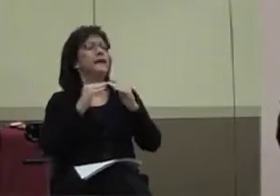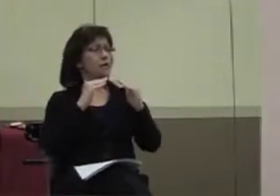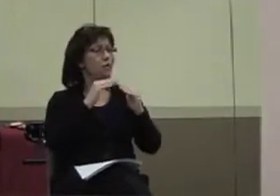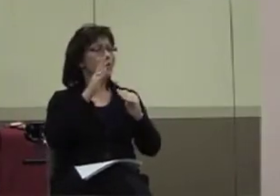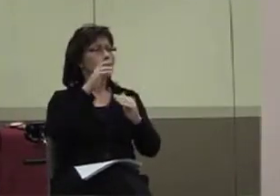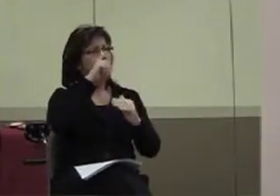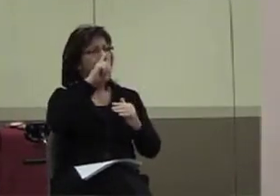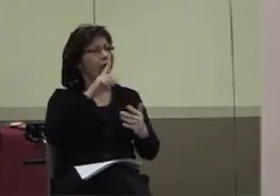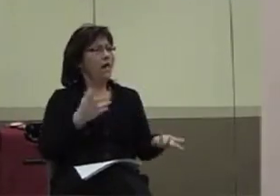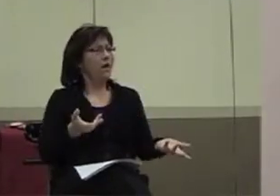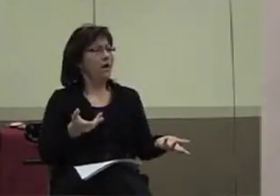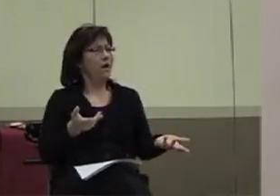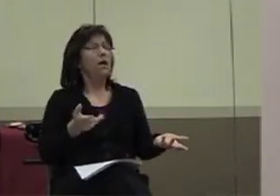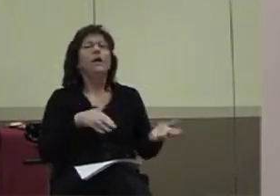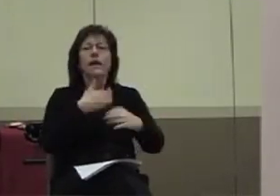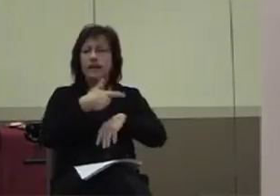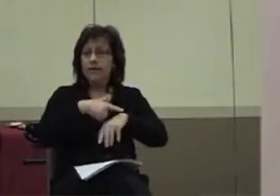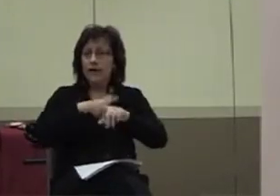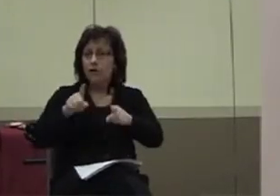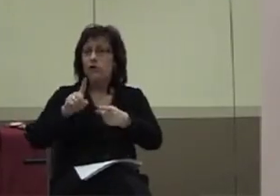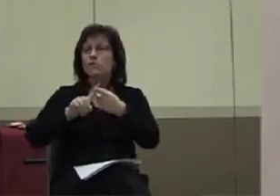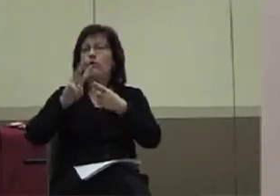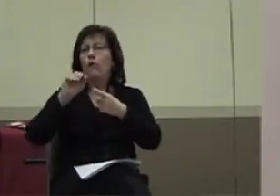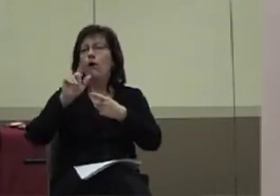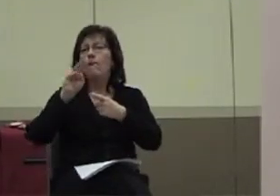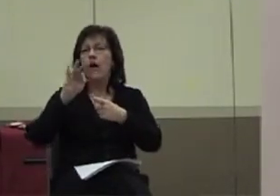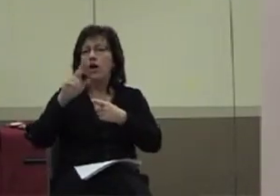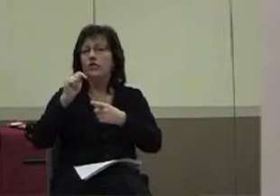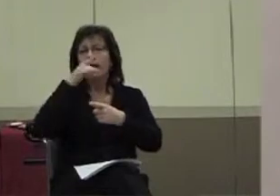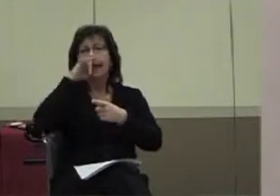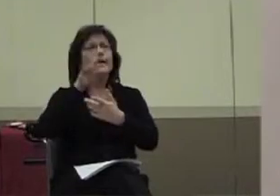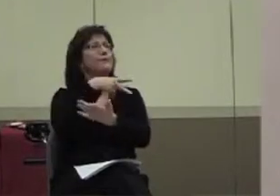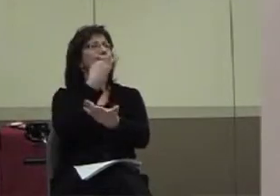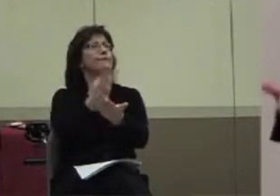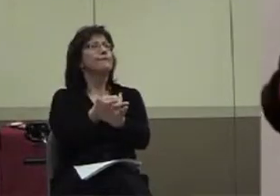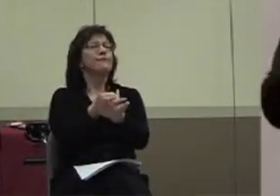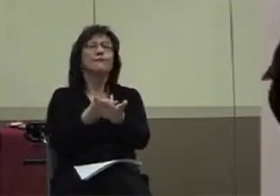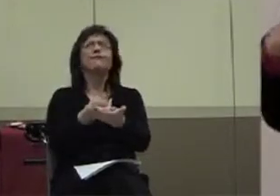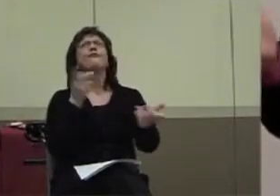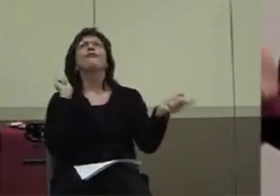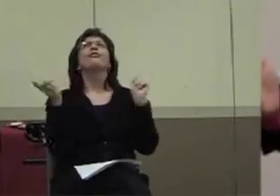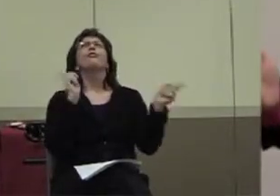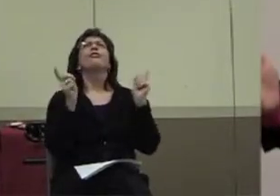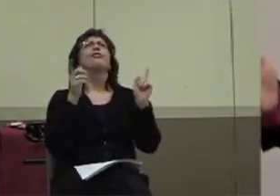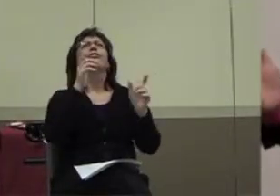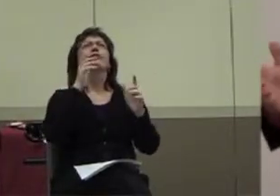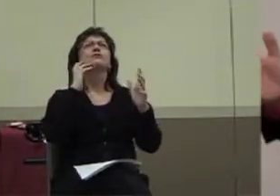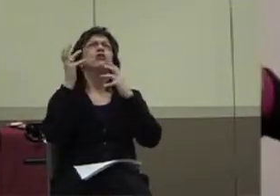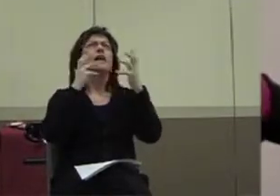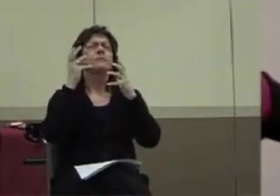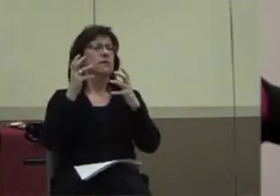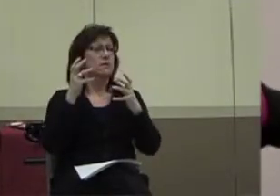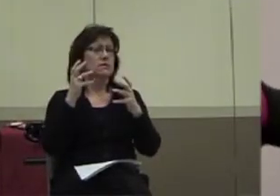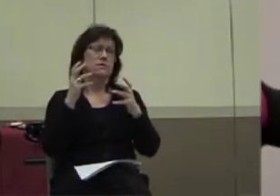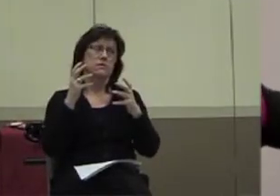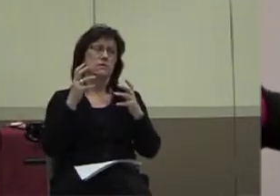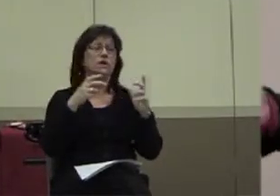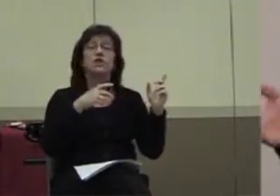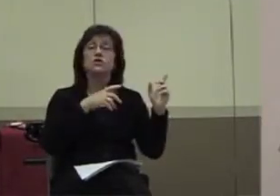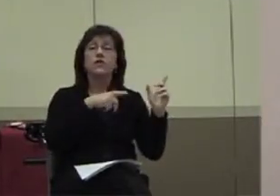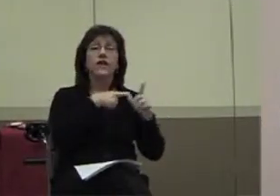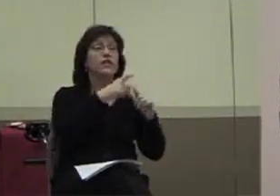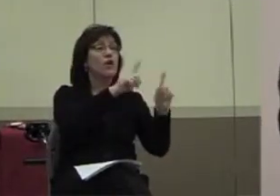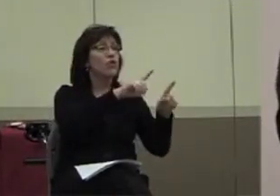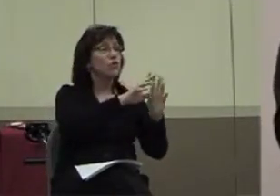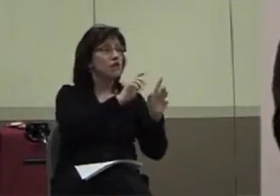time they go to Walmart, kid lays down in the middle of the floor and starts screaming. So then they've gone to some training and they're like, okay, don't pick